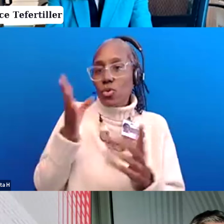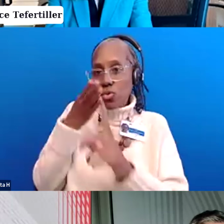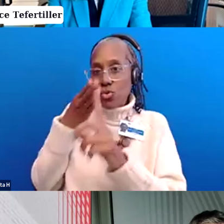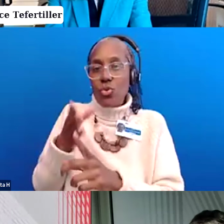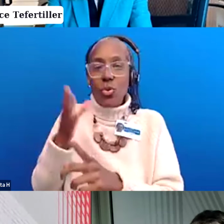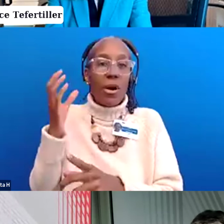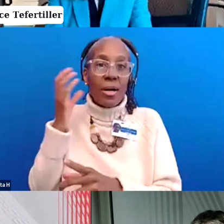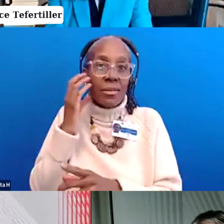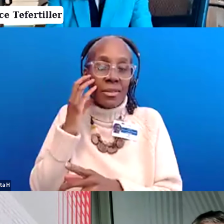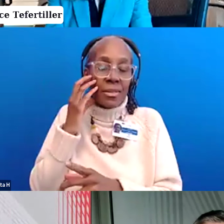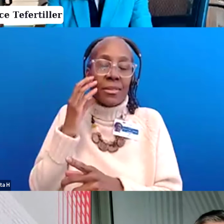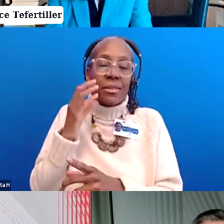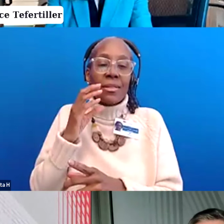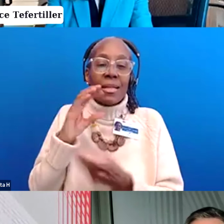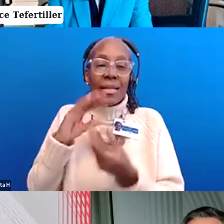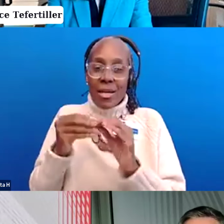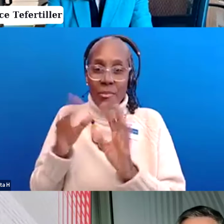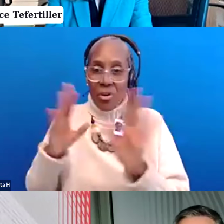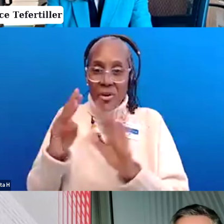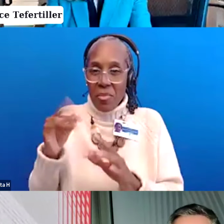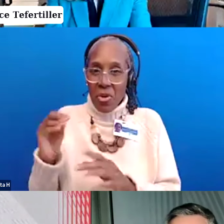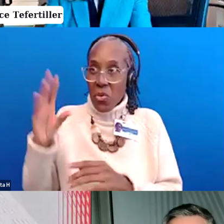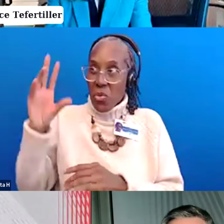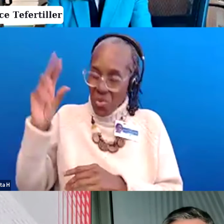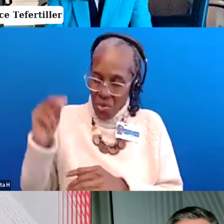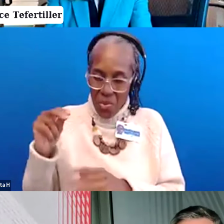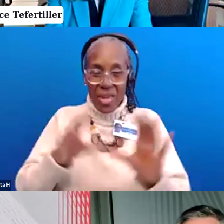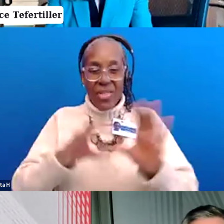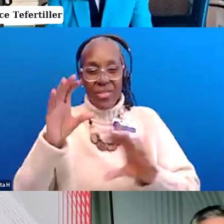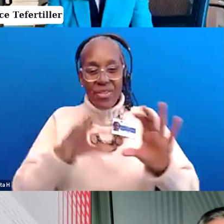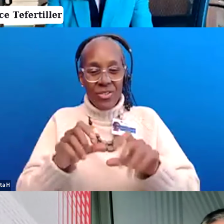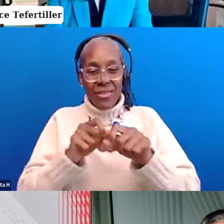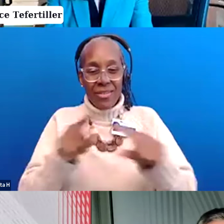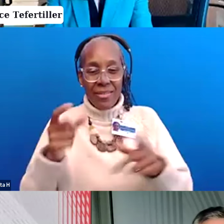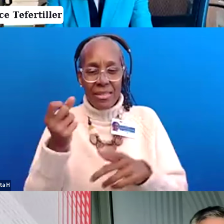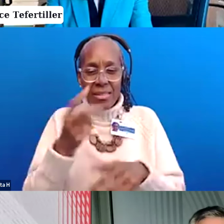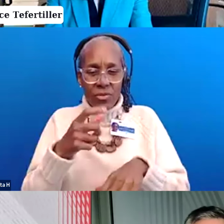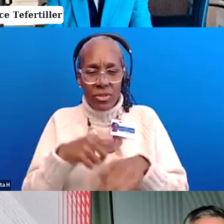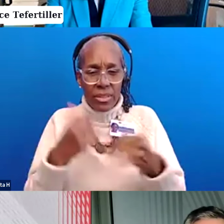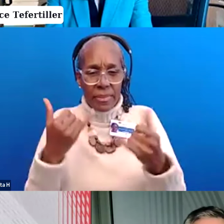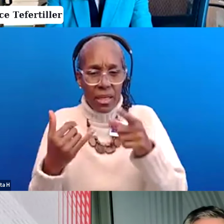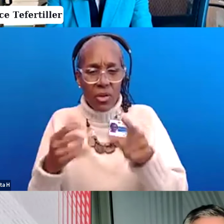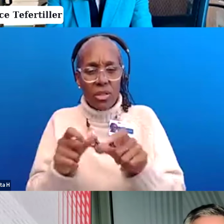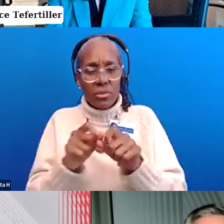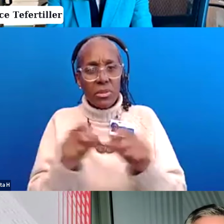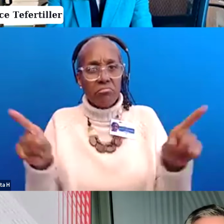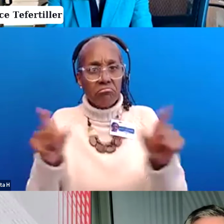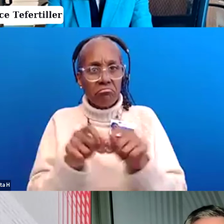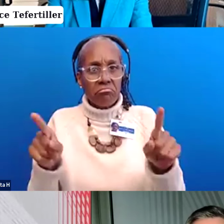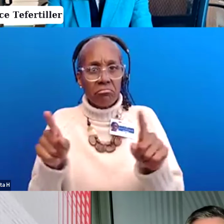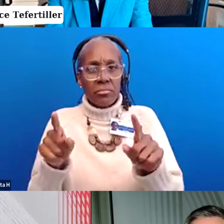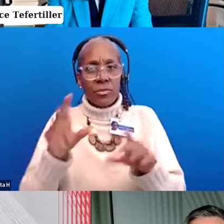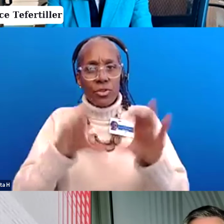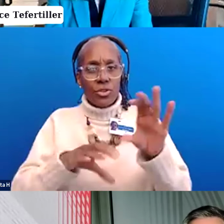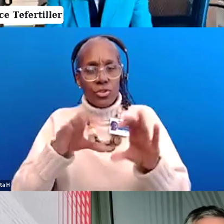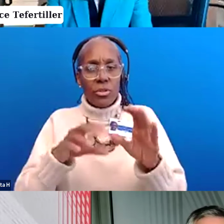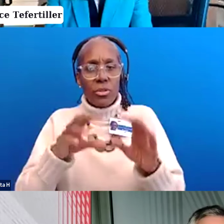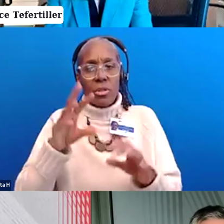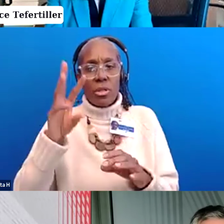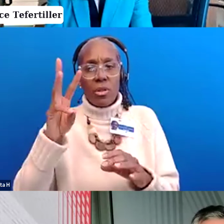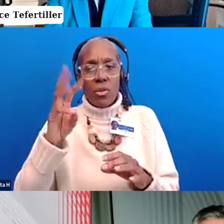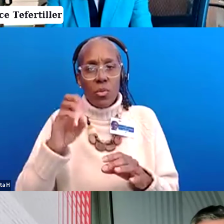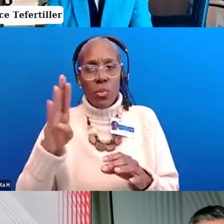number, Marco. So I think in the chat a couple of times now it's been posted, this web